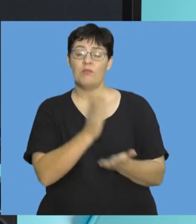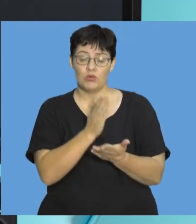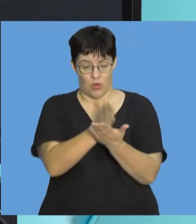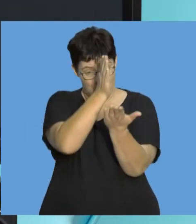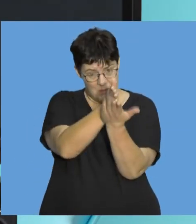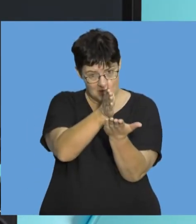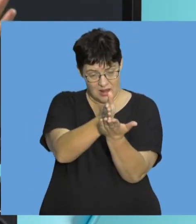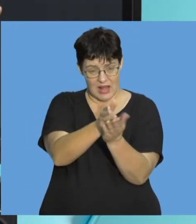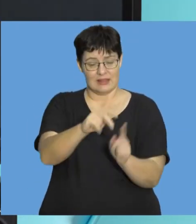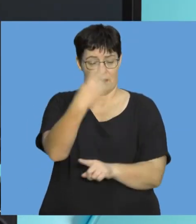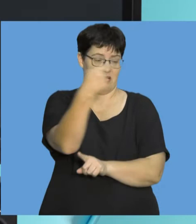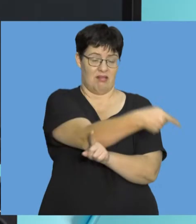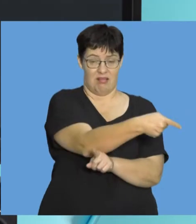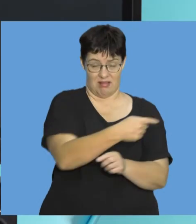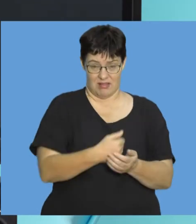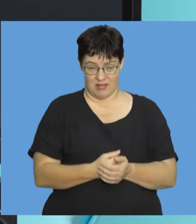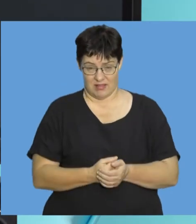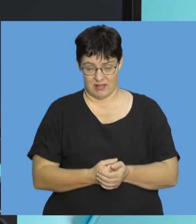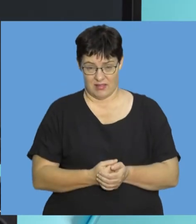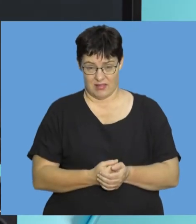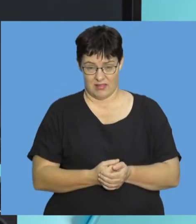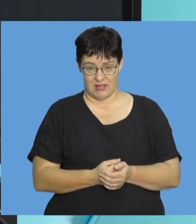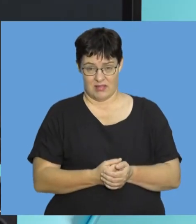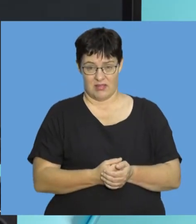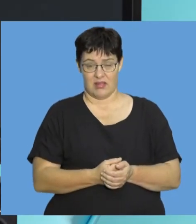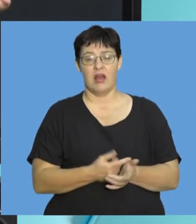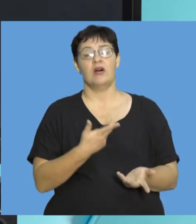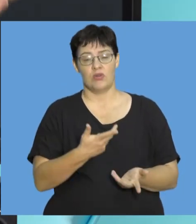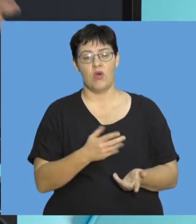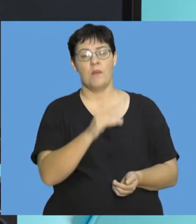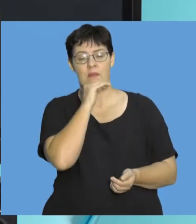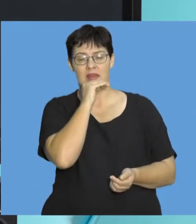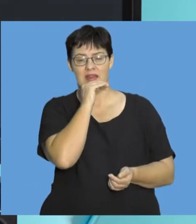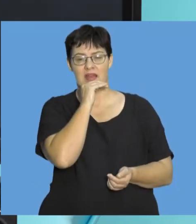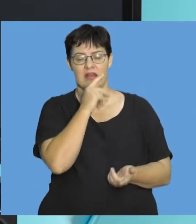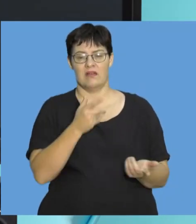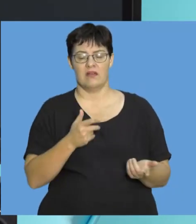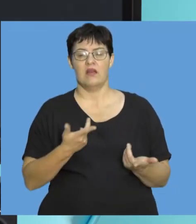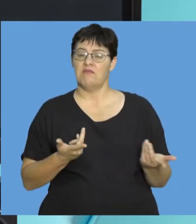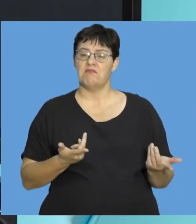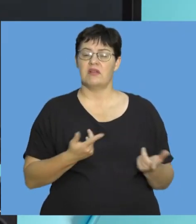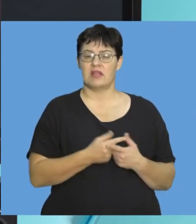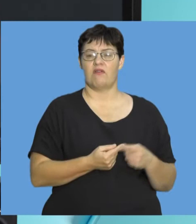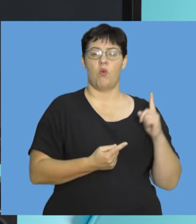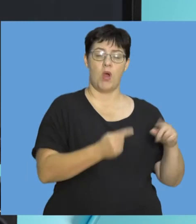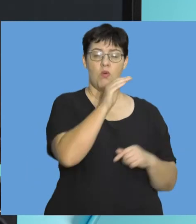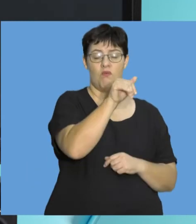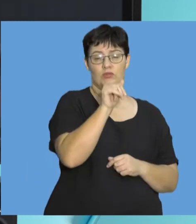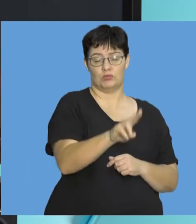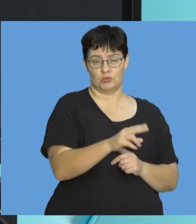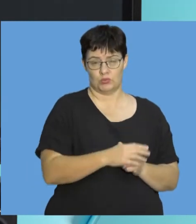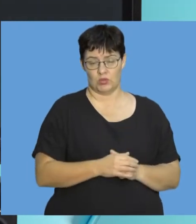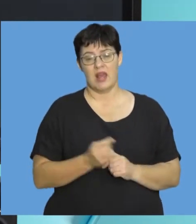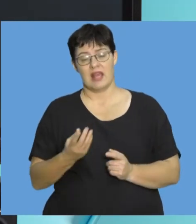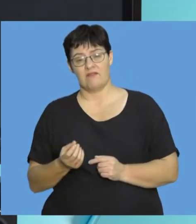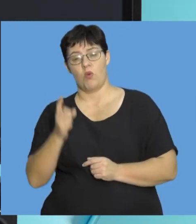sure you don't use opening binomials here when that's not the case, right? If I give you maybe 1 over 2